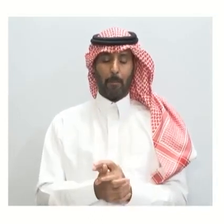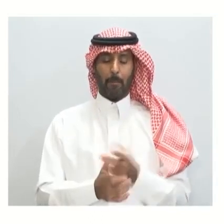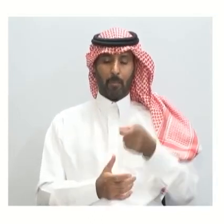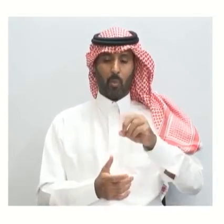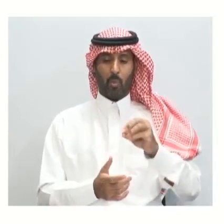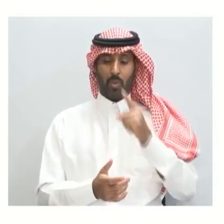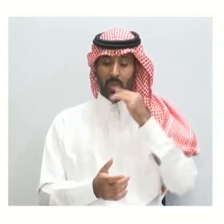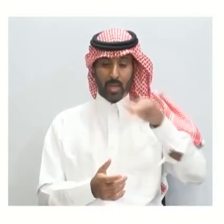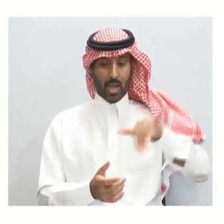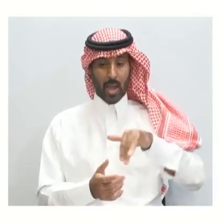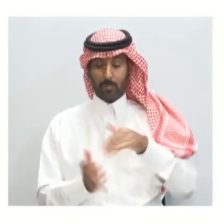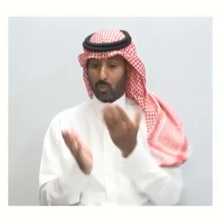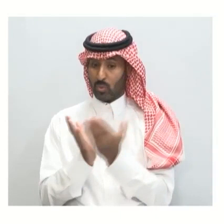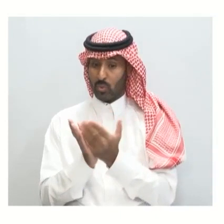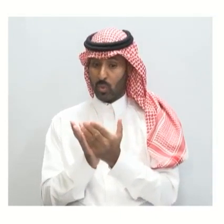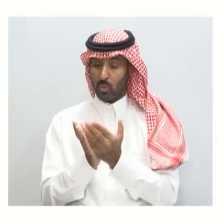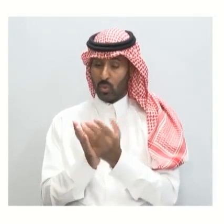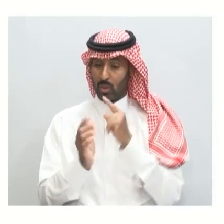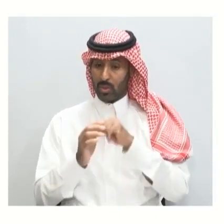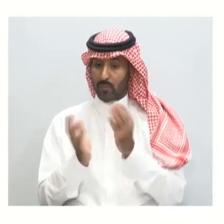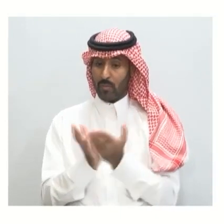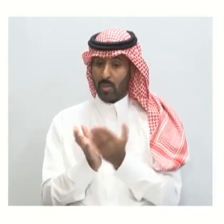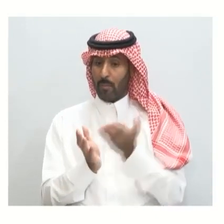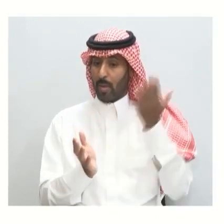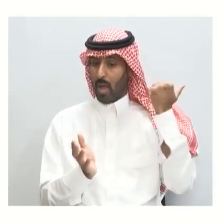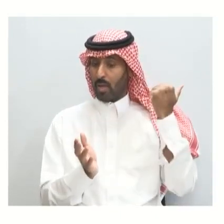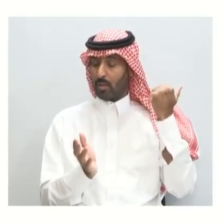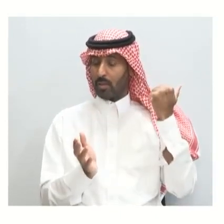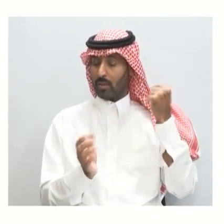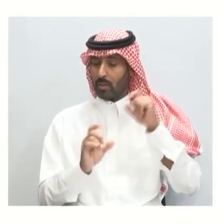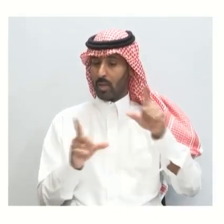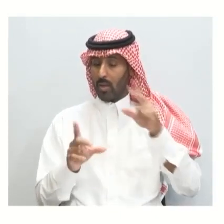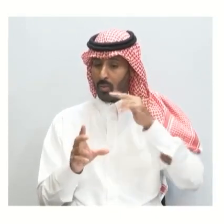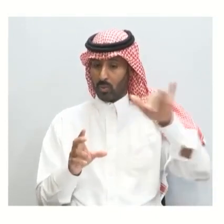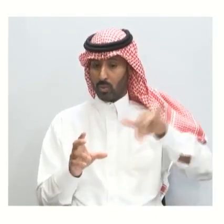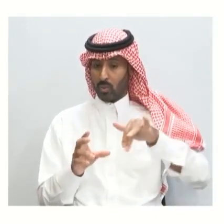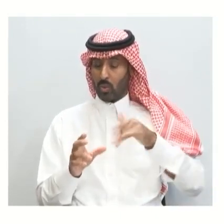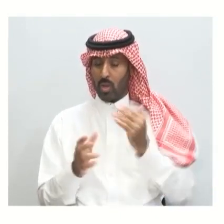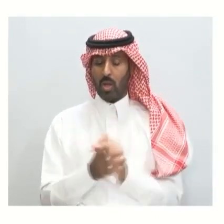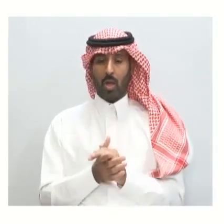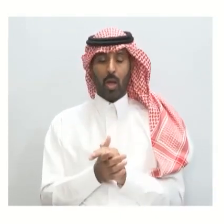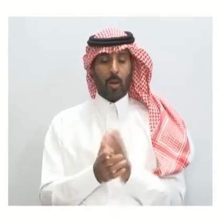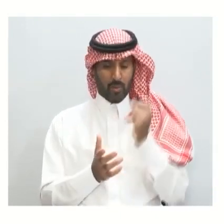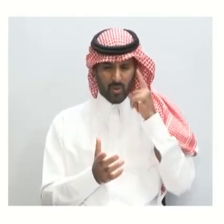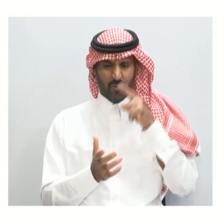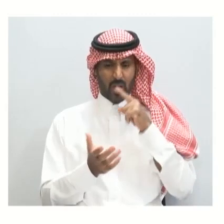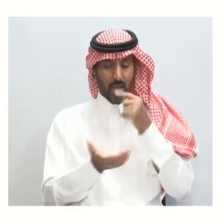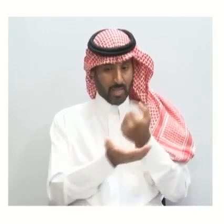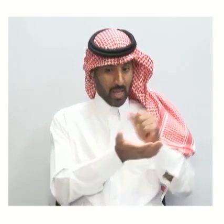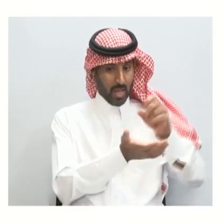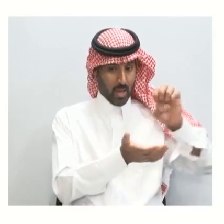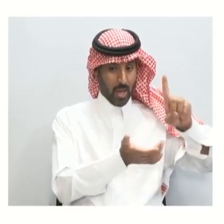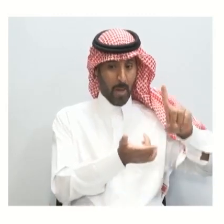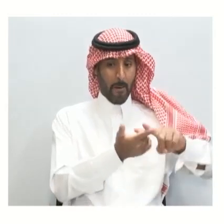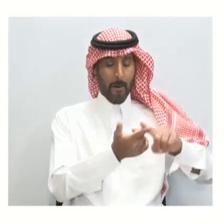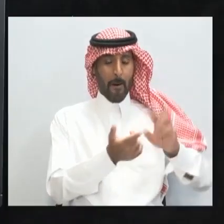They came to school last week. We can say from the past that we have here, they did come. And don't forget to just